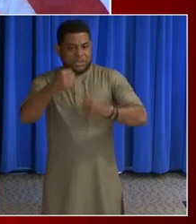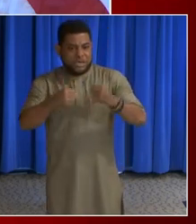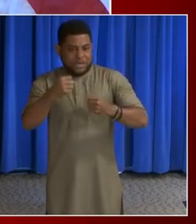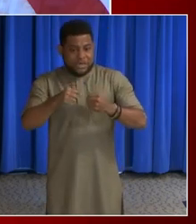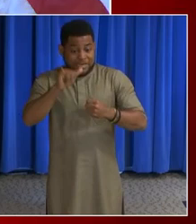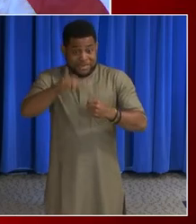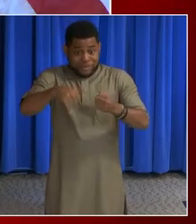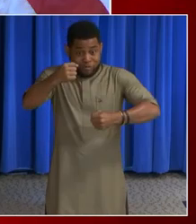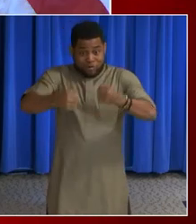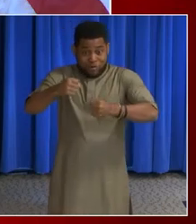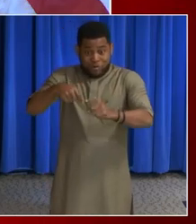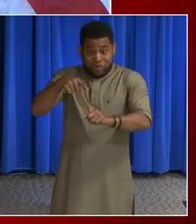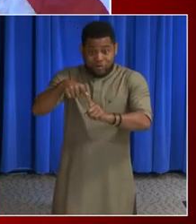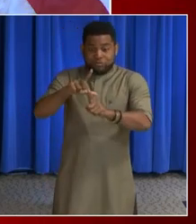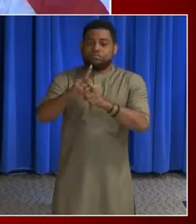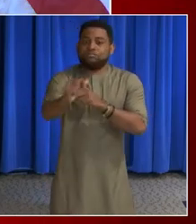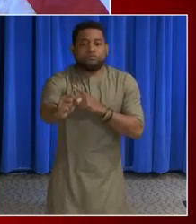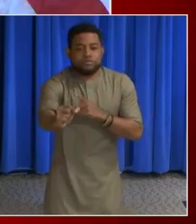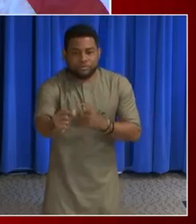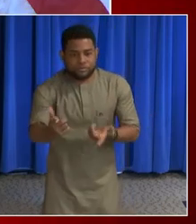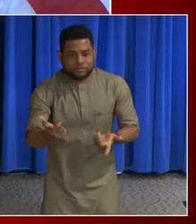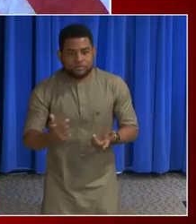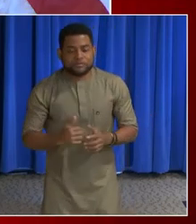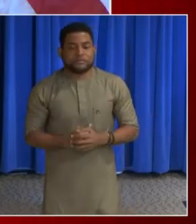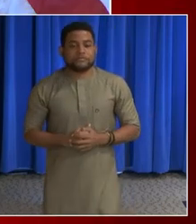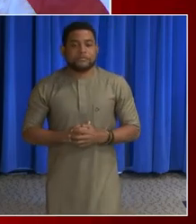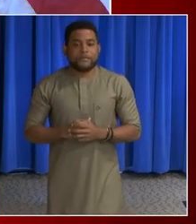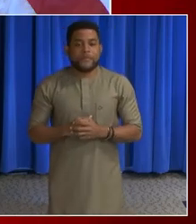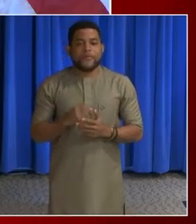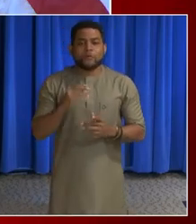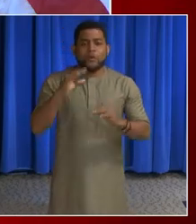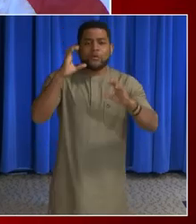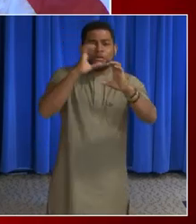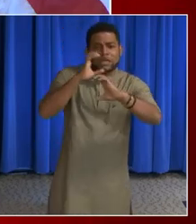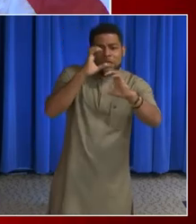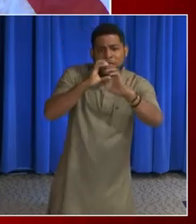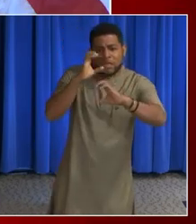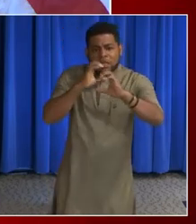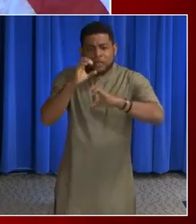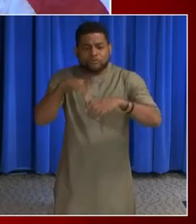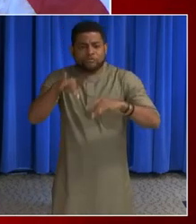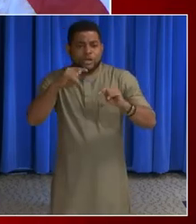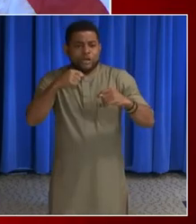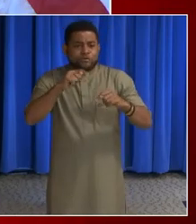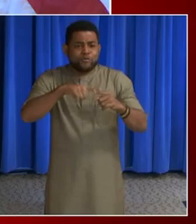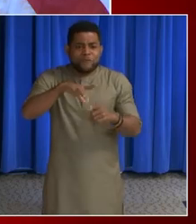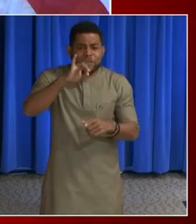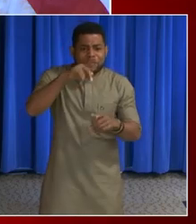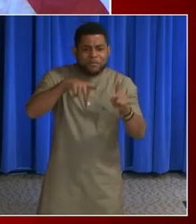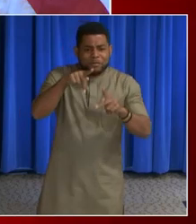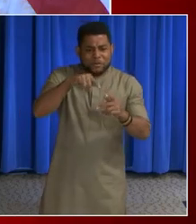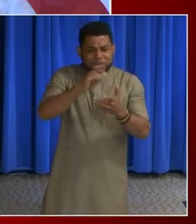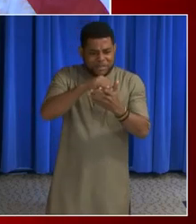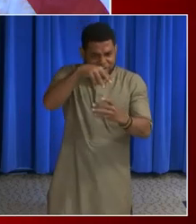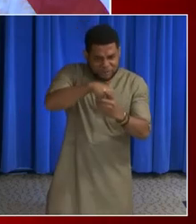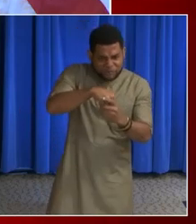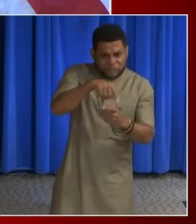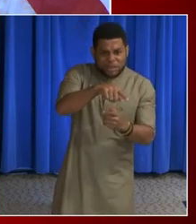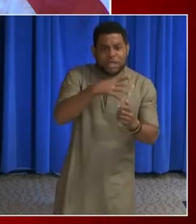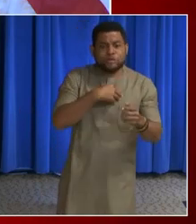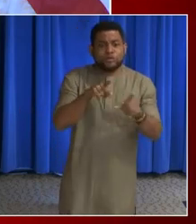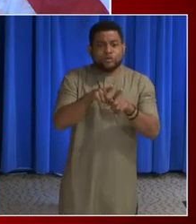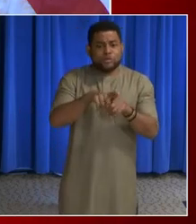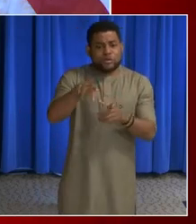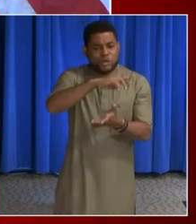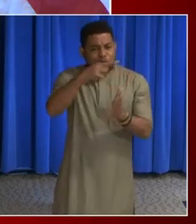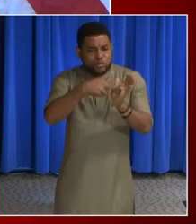A lookout was broadcast over the radio for the vehicle and occupants for its potential role in the shooting.